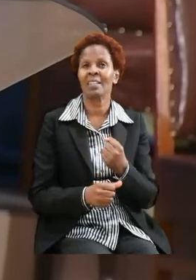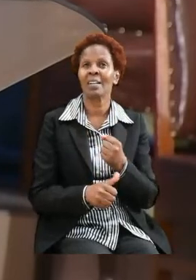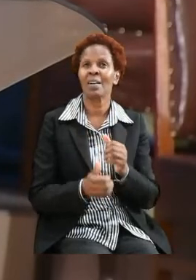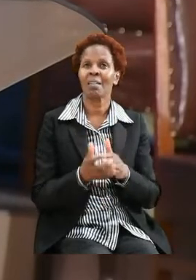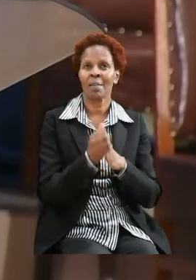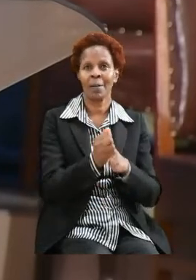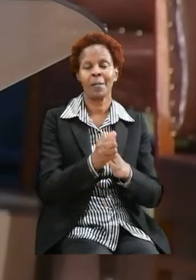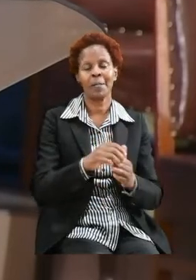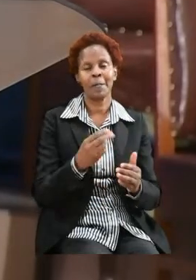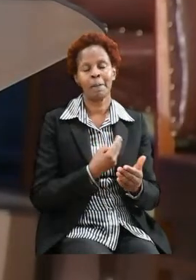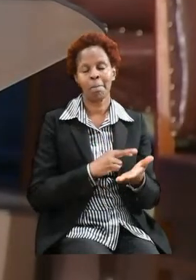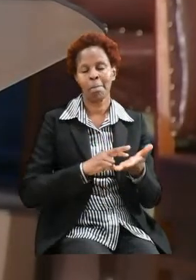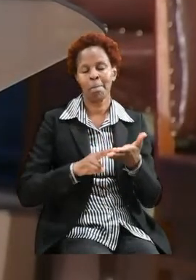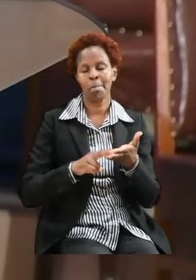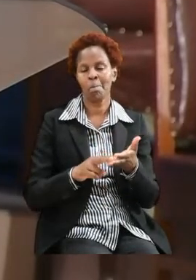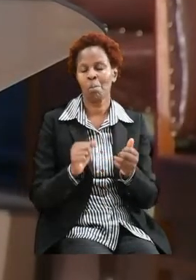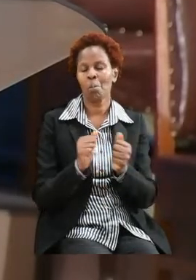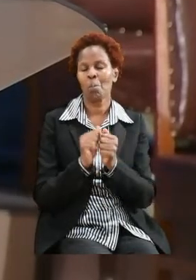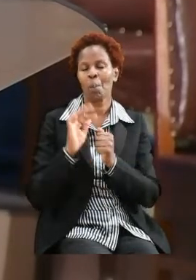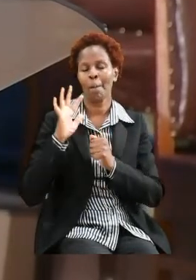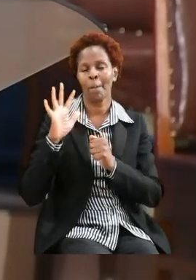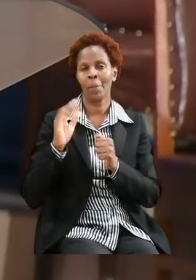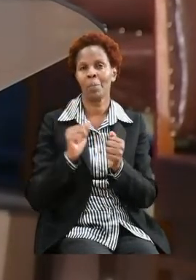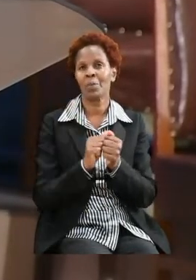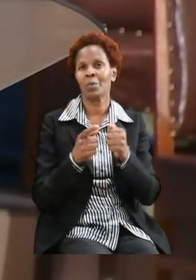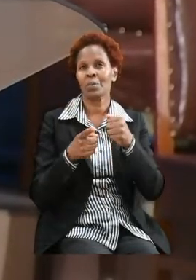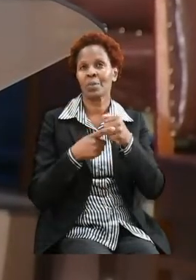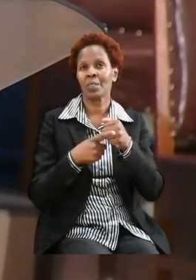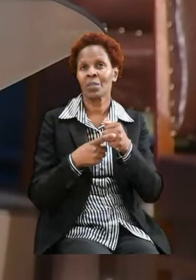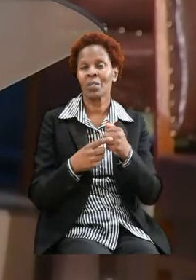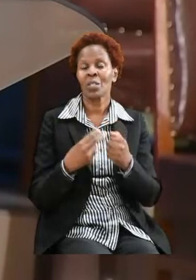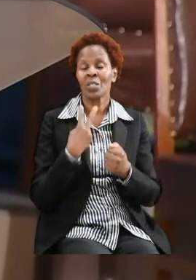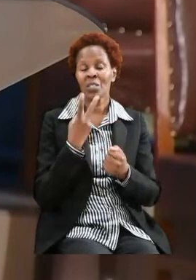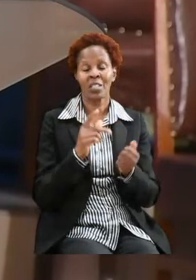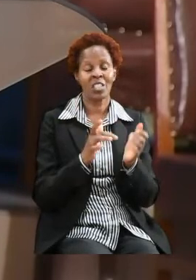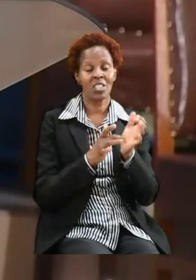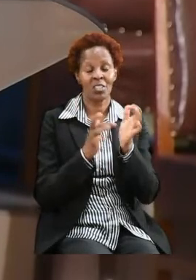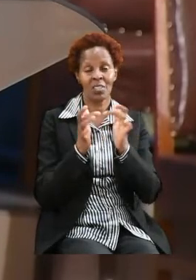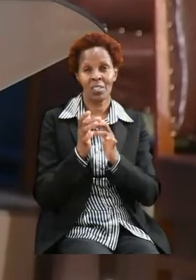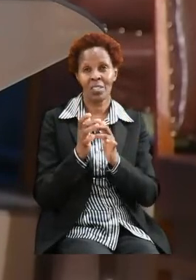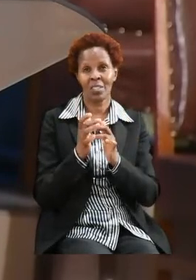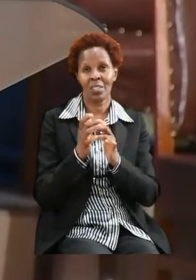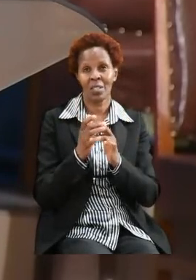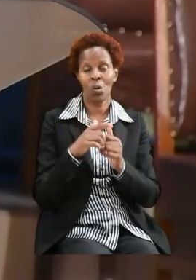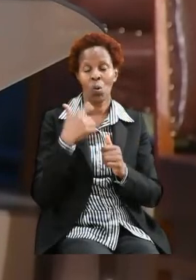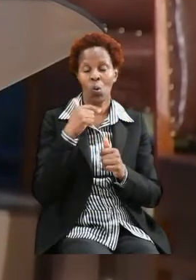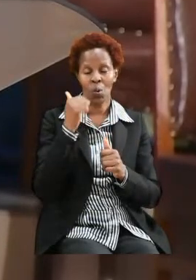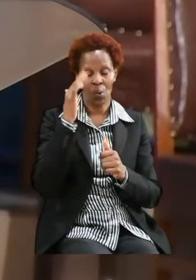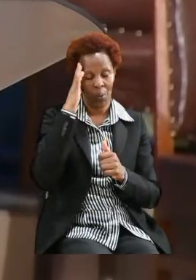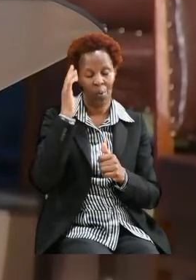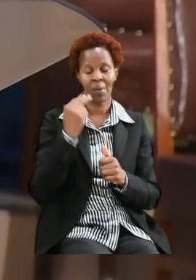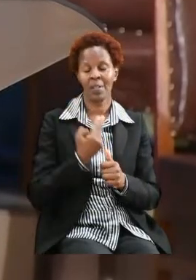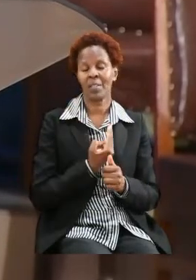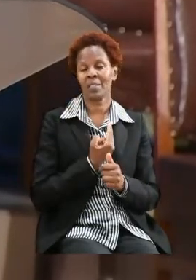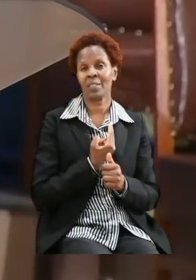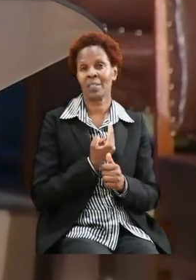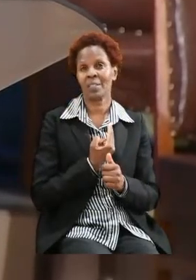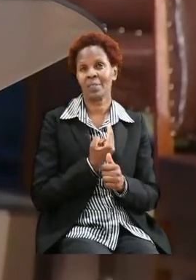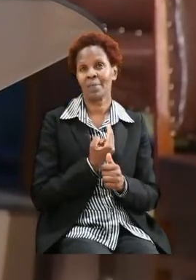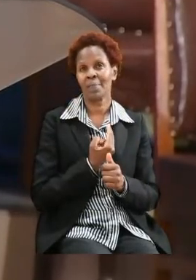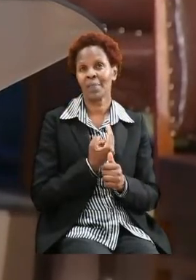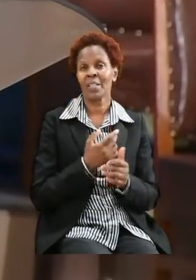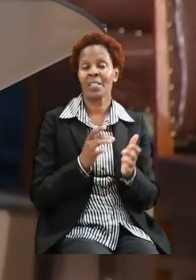to 16, we can see Jesus, a shepherd, knows his flock. Jesus too